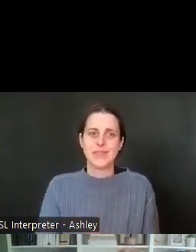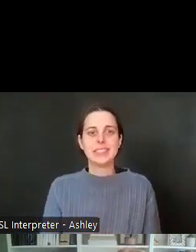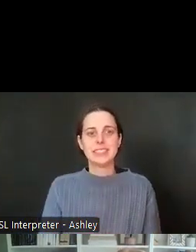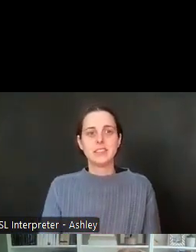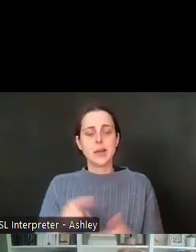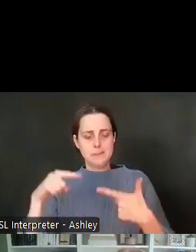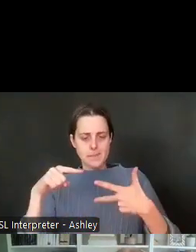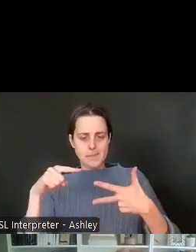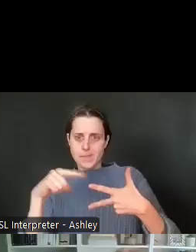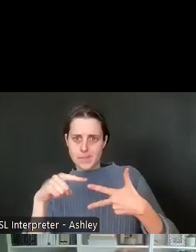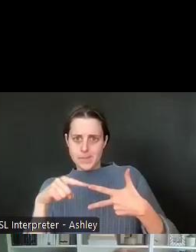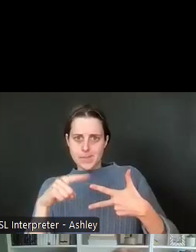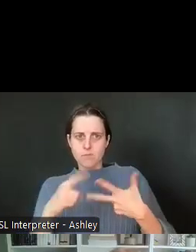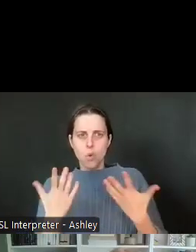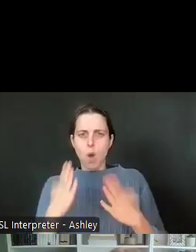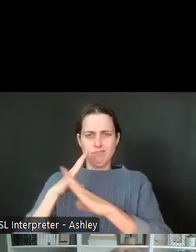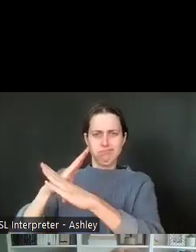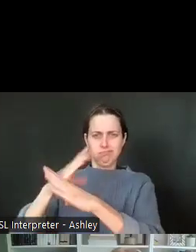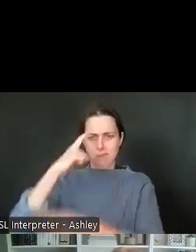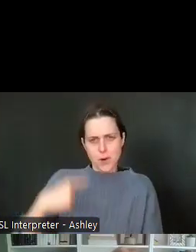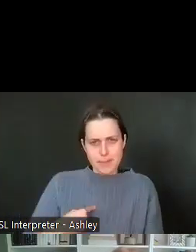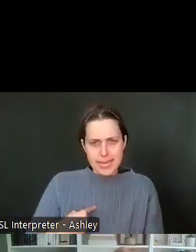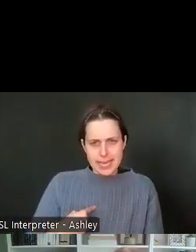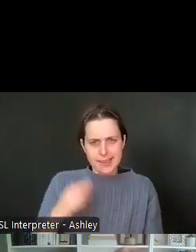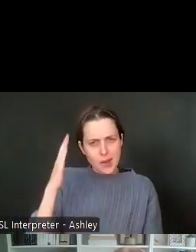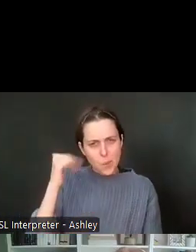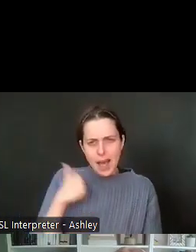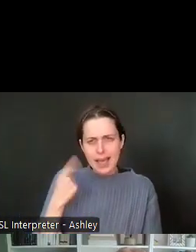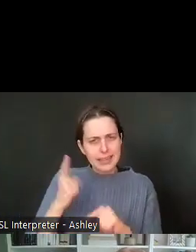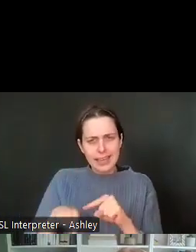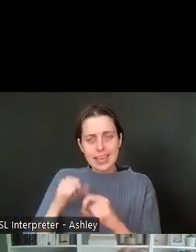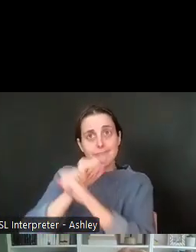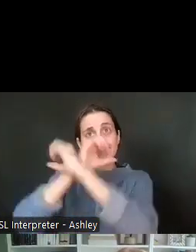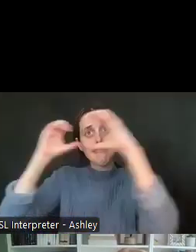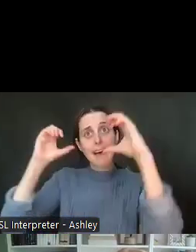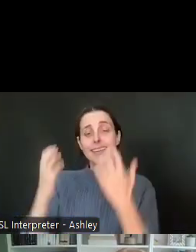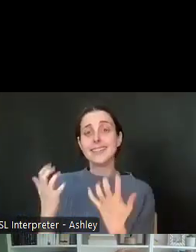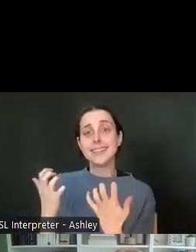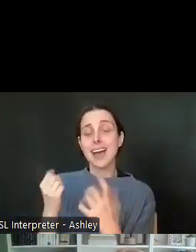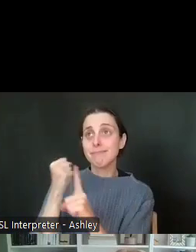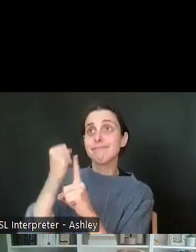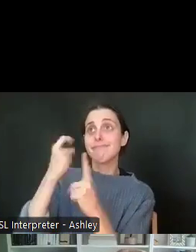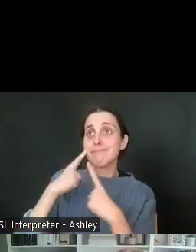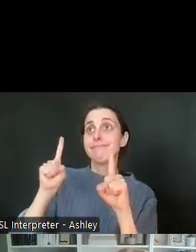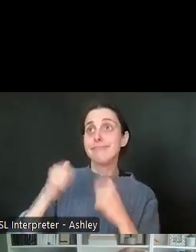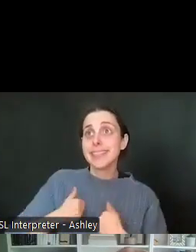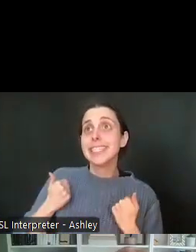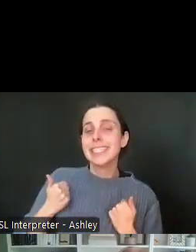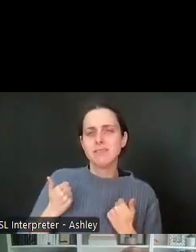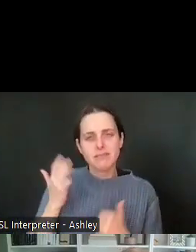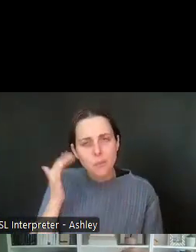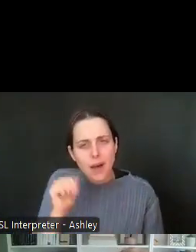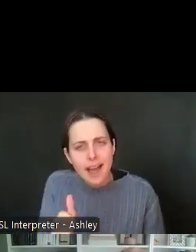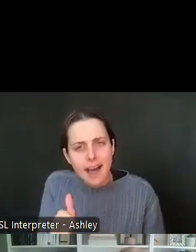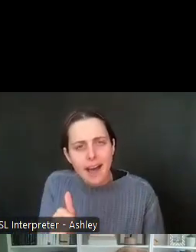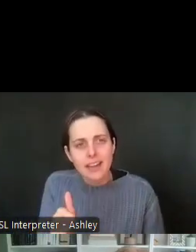in the way, why am I not at my desired state? I wanted to share three things that I've seen. Not